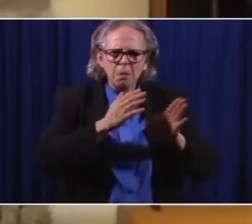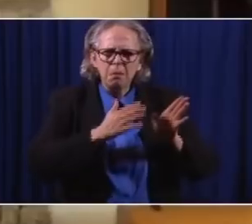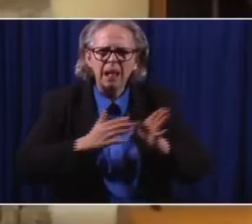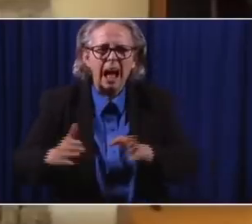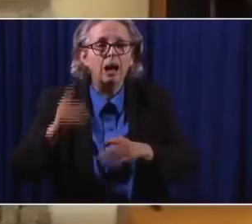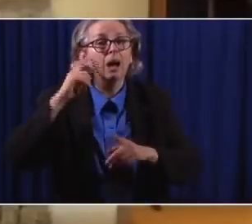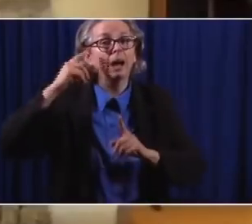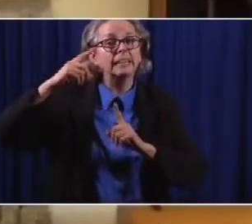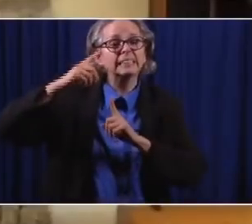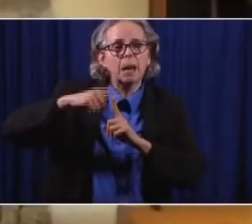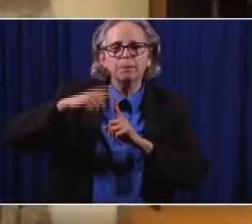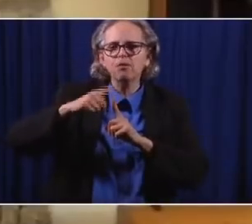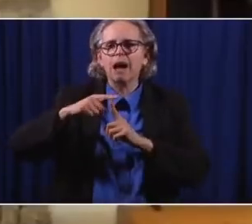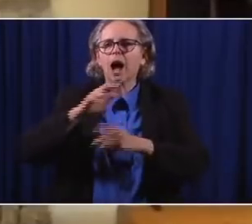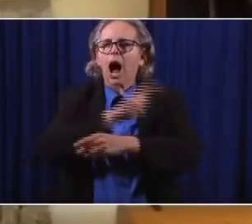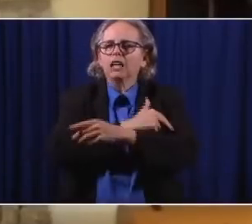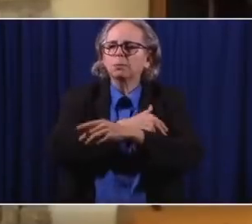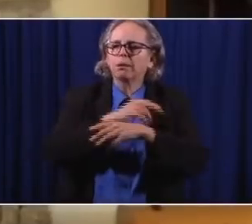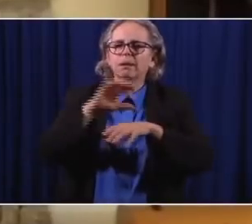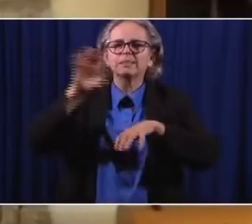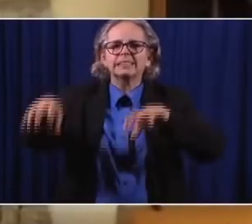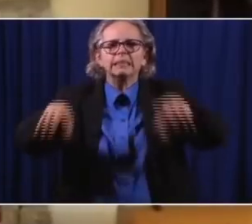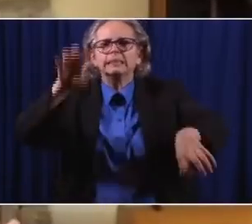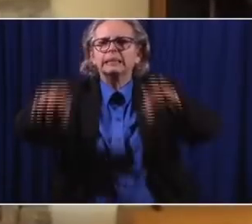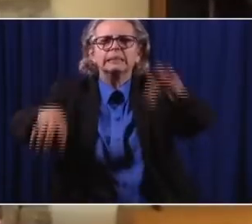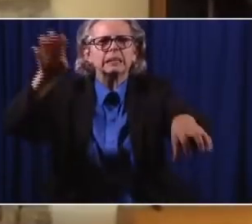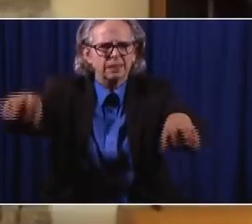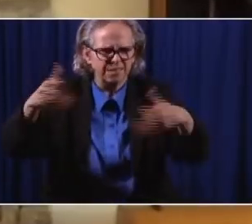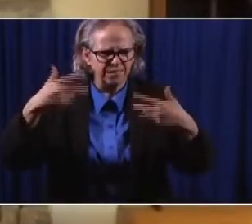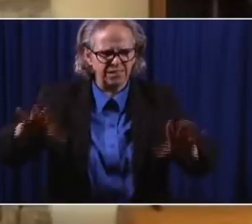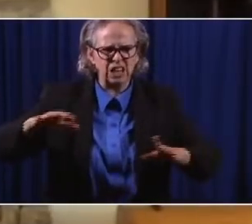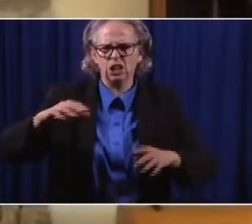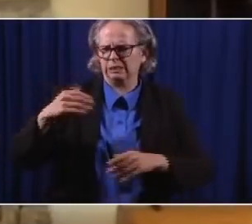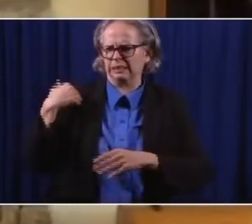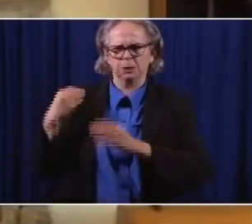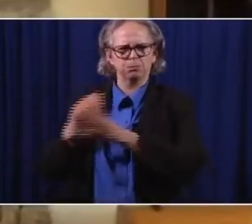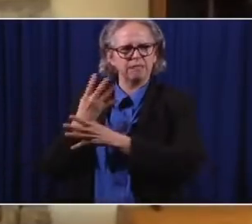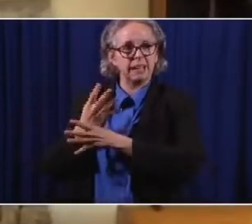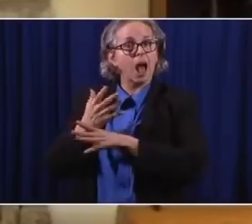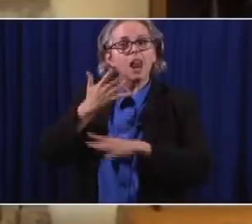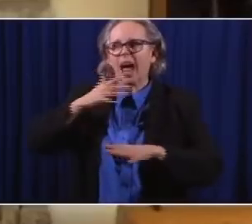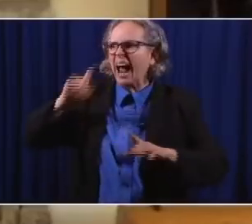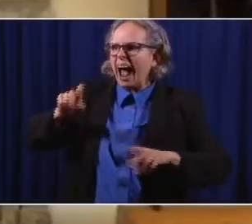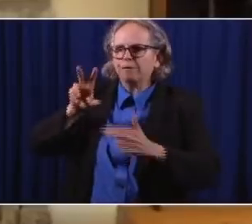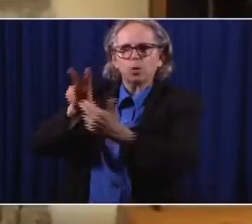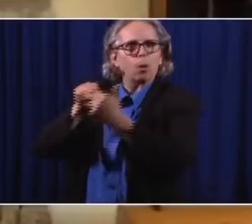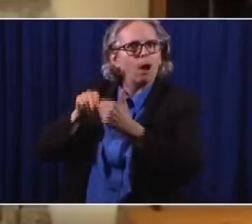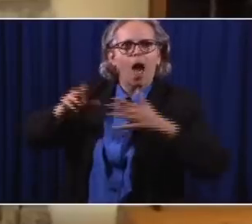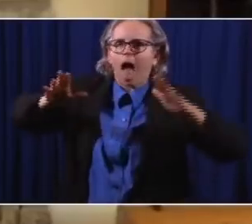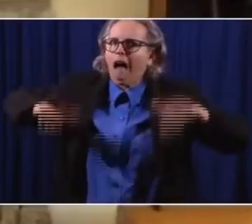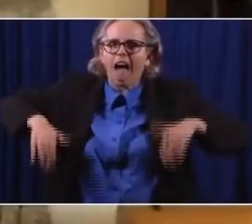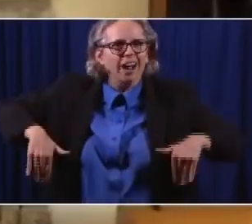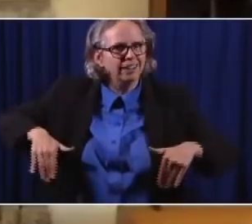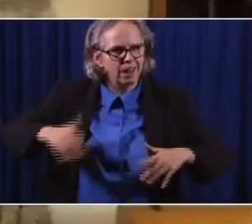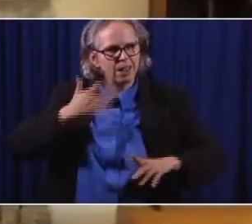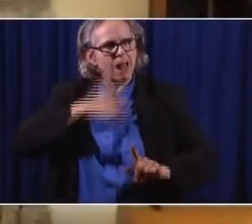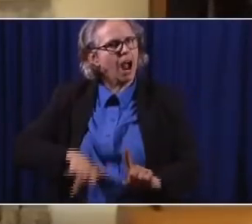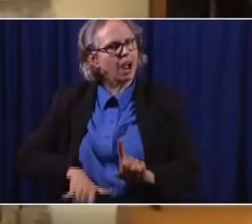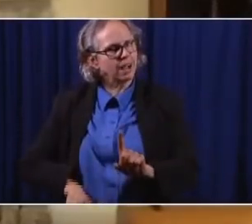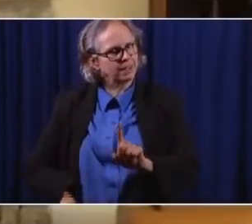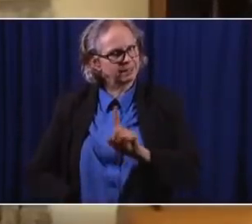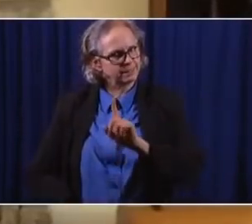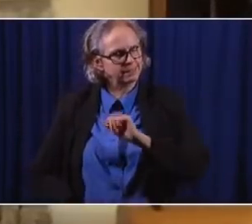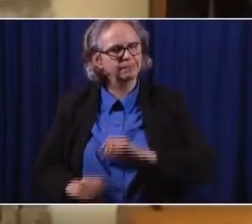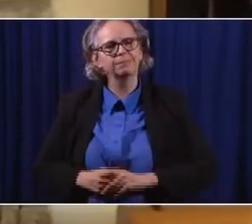out in the spring that did not have to be implemented. And we had some build out that was pulled back. So